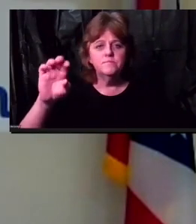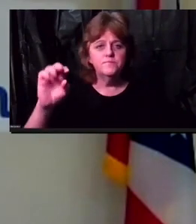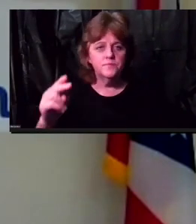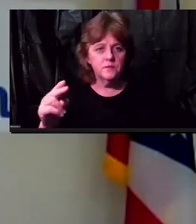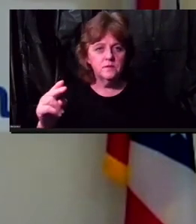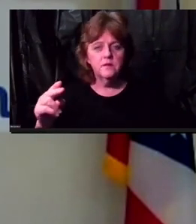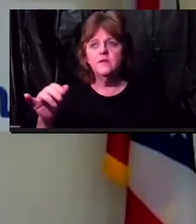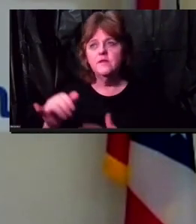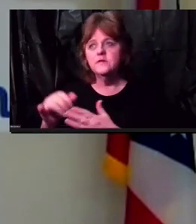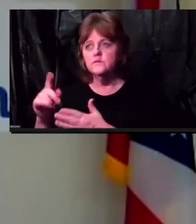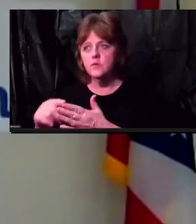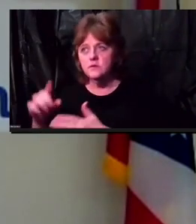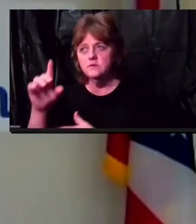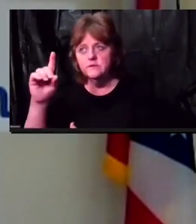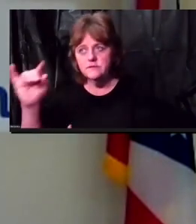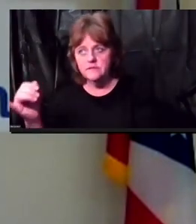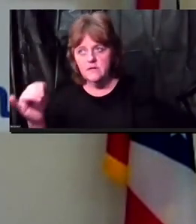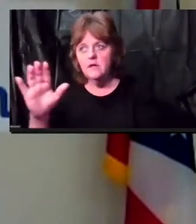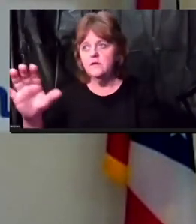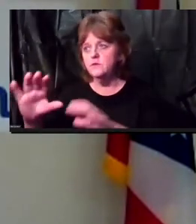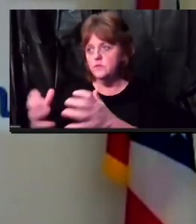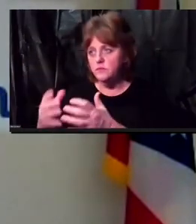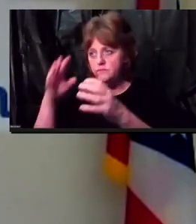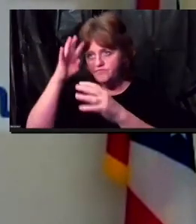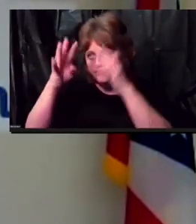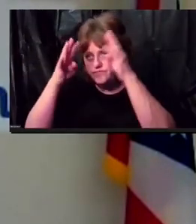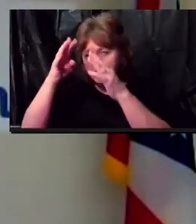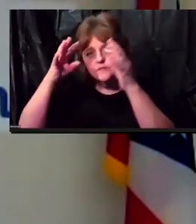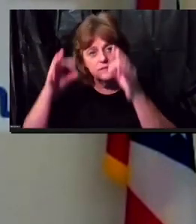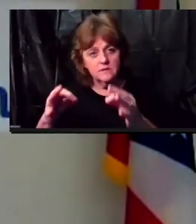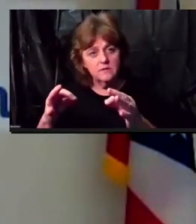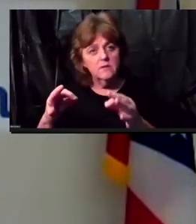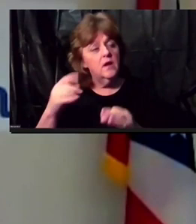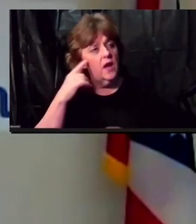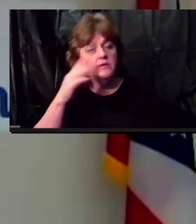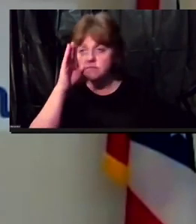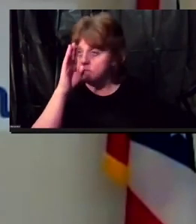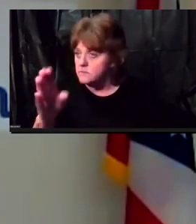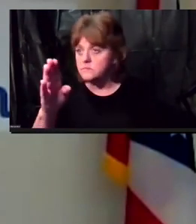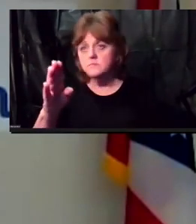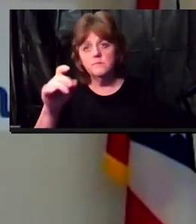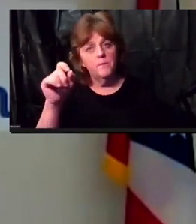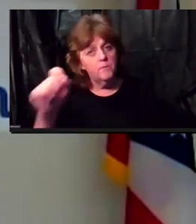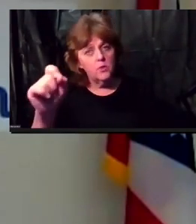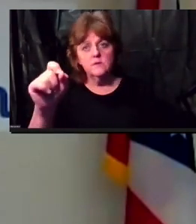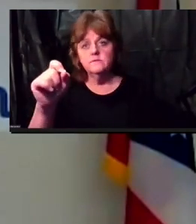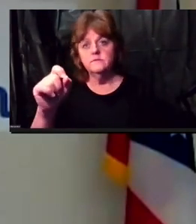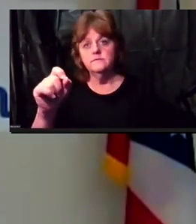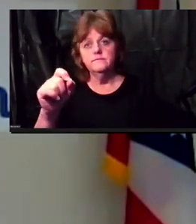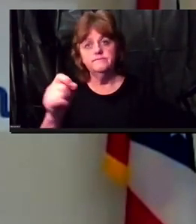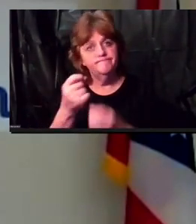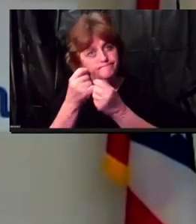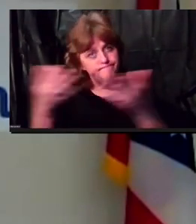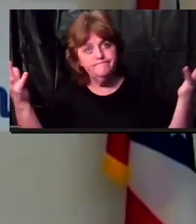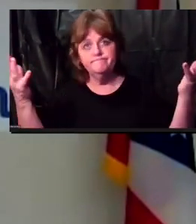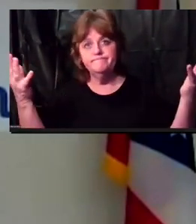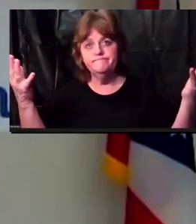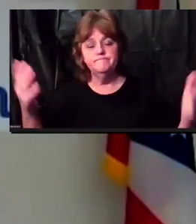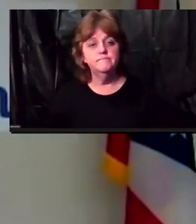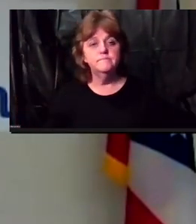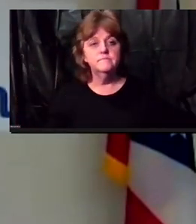what DJ and the chamber came up with, and I think it's direct, it's to the point, it gets the message across in no uncertain